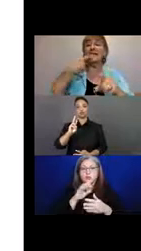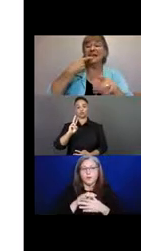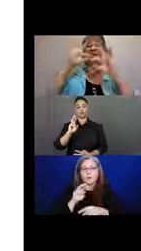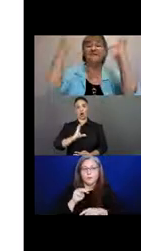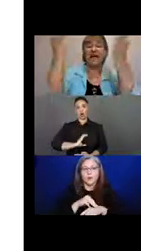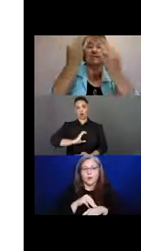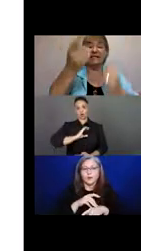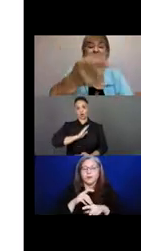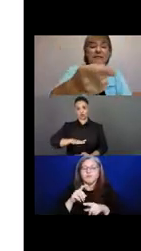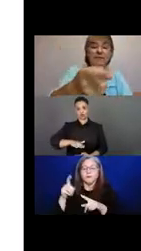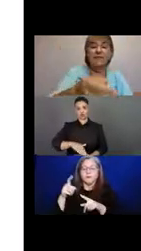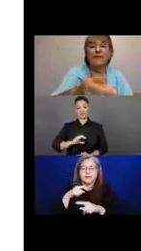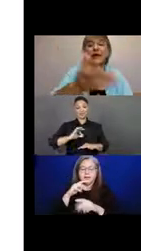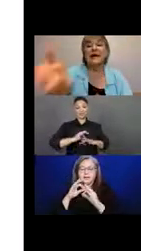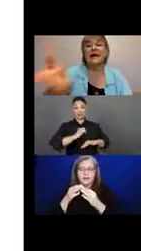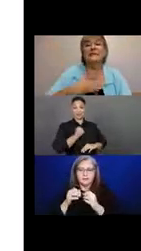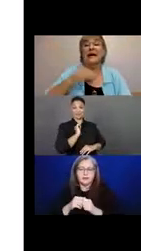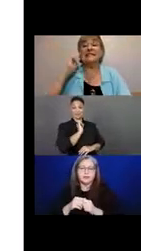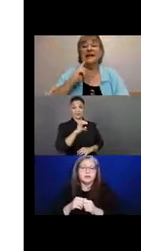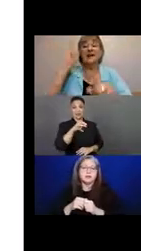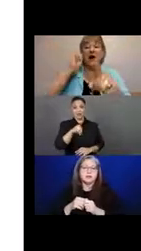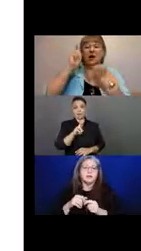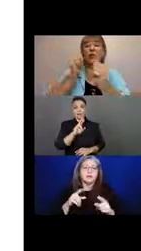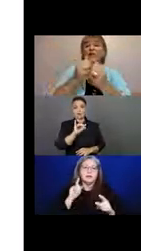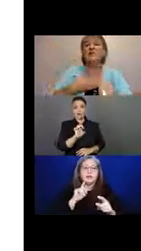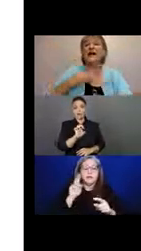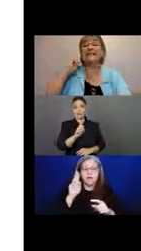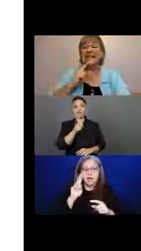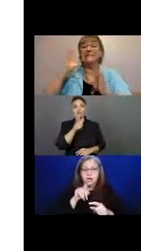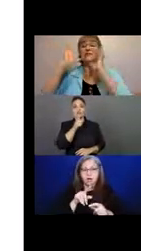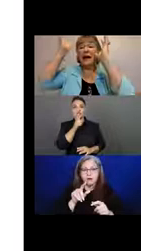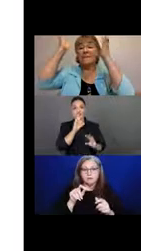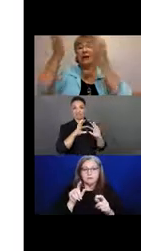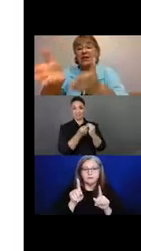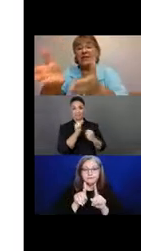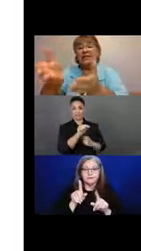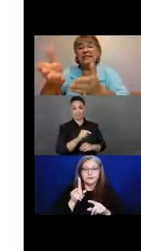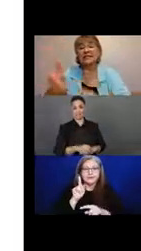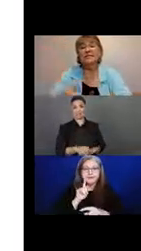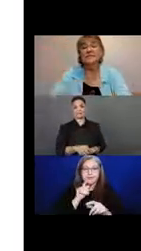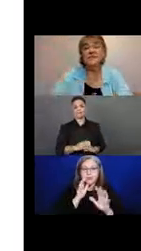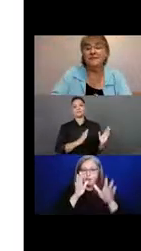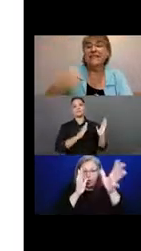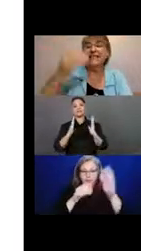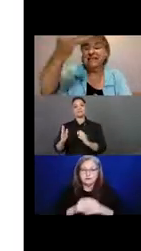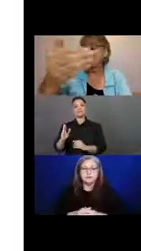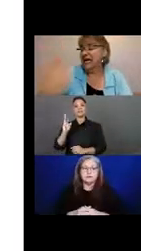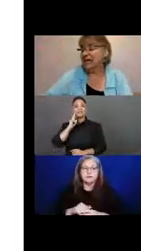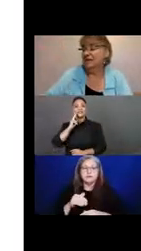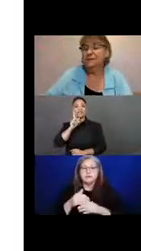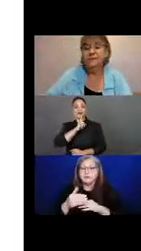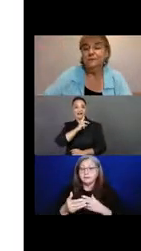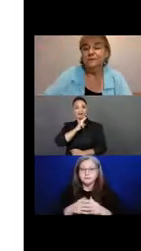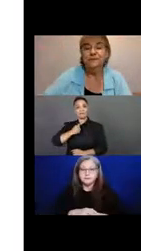from hearing family, that my deaf uncle with my deaf grandparents. Next